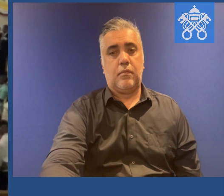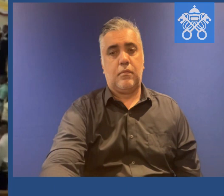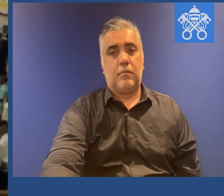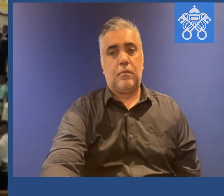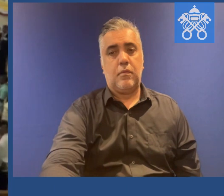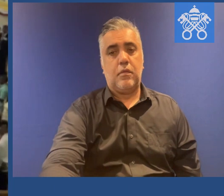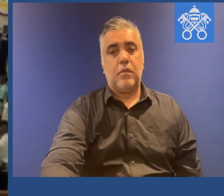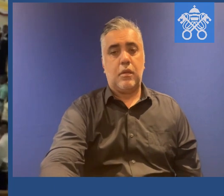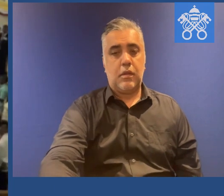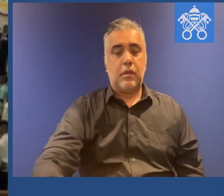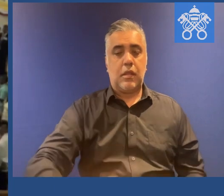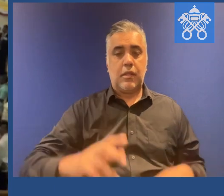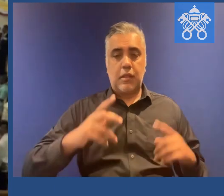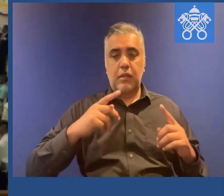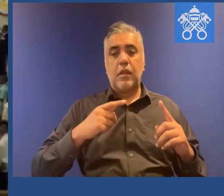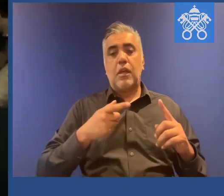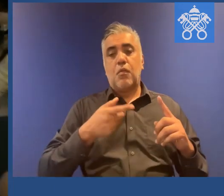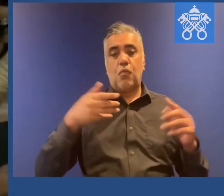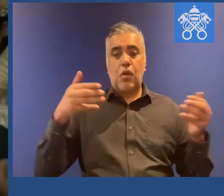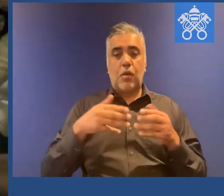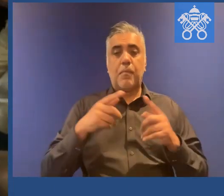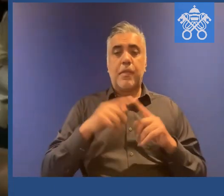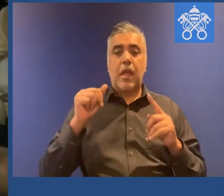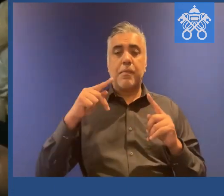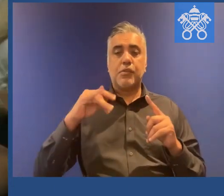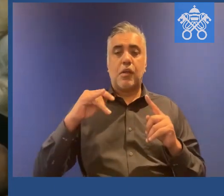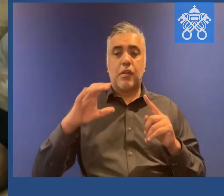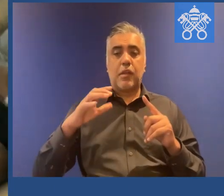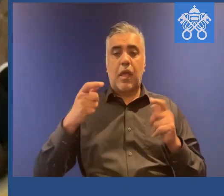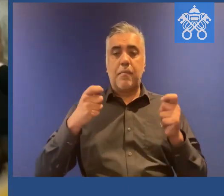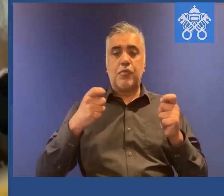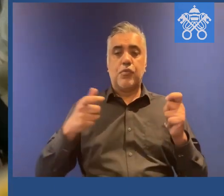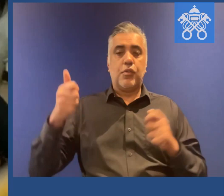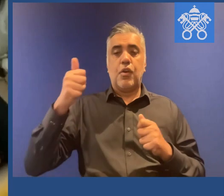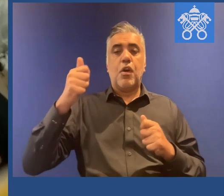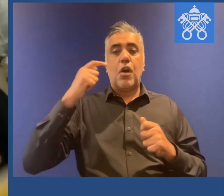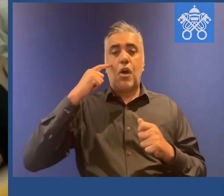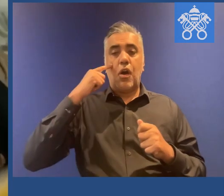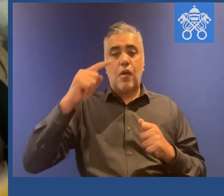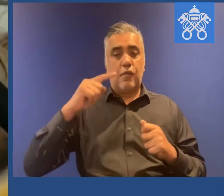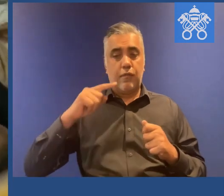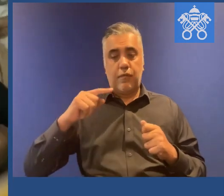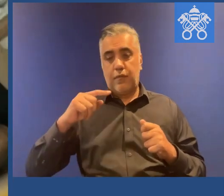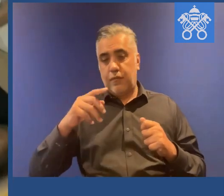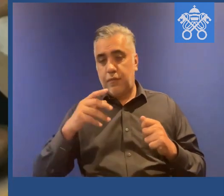He was then welcomed by the Apostolic Administrator of the Vicariate of